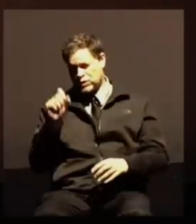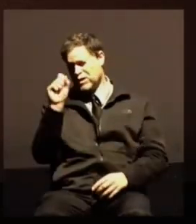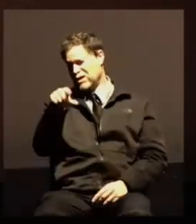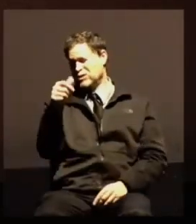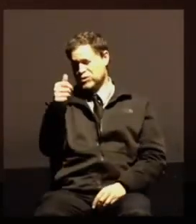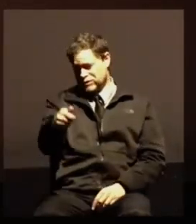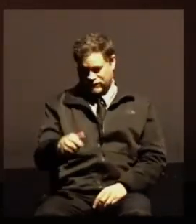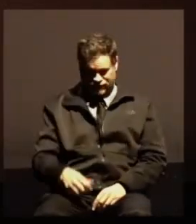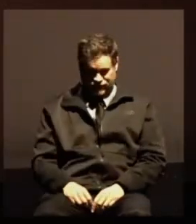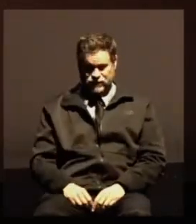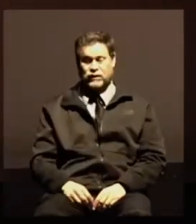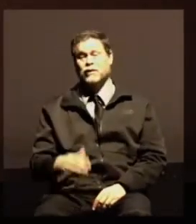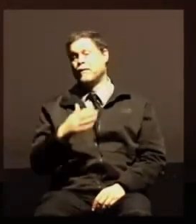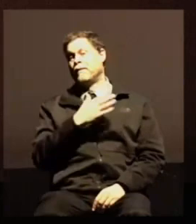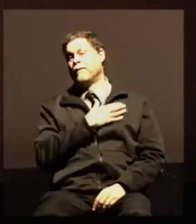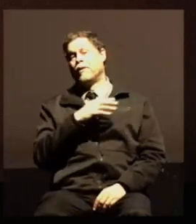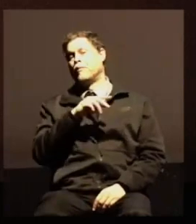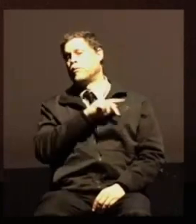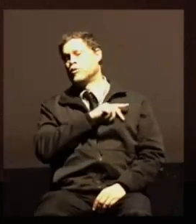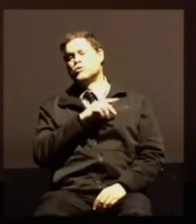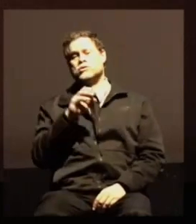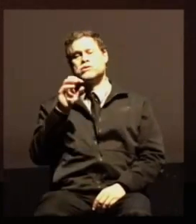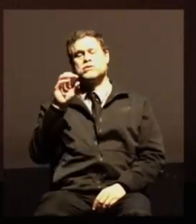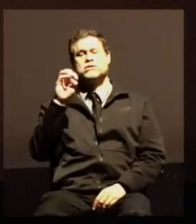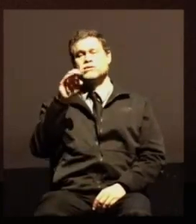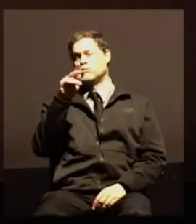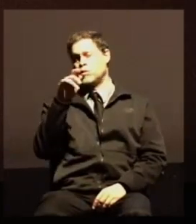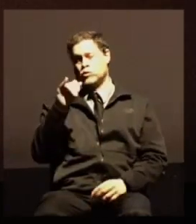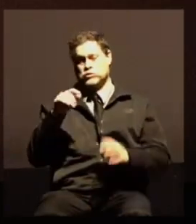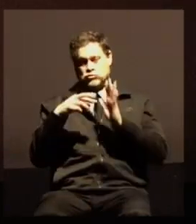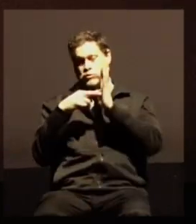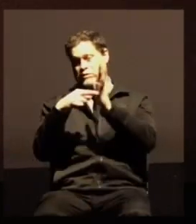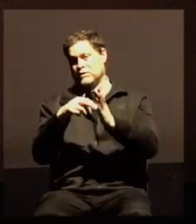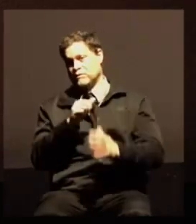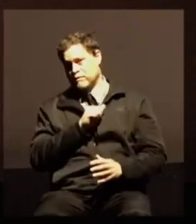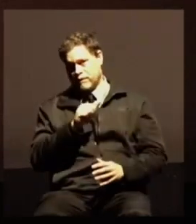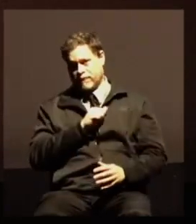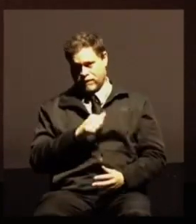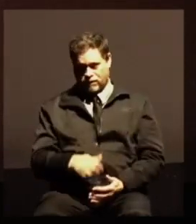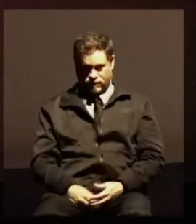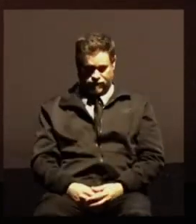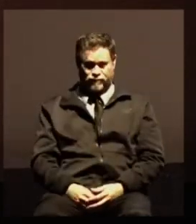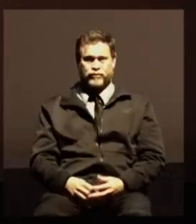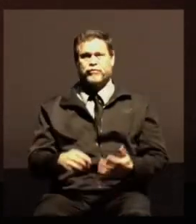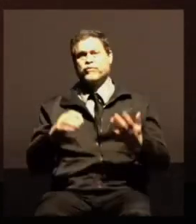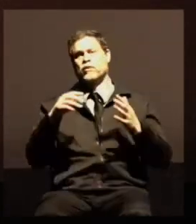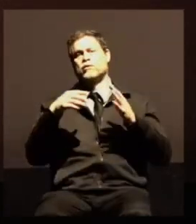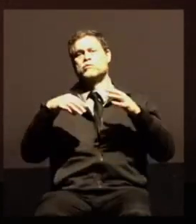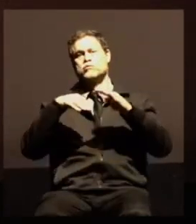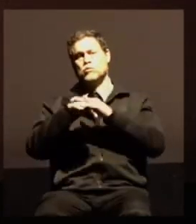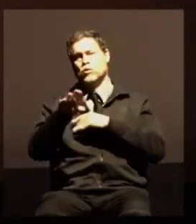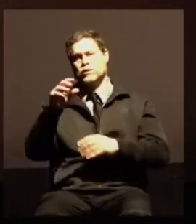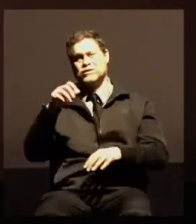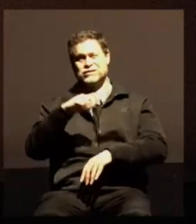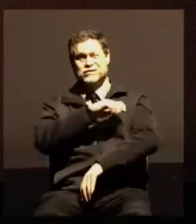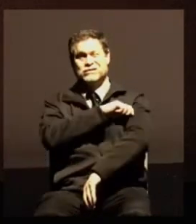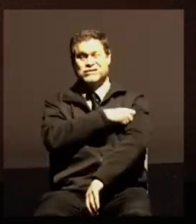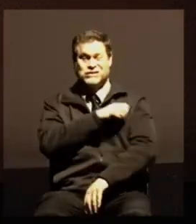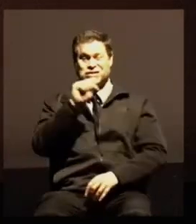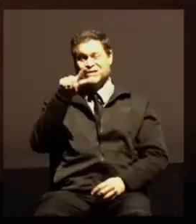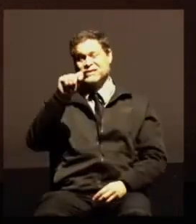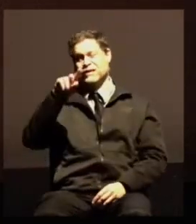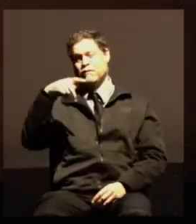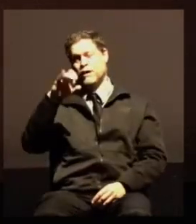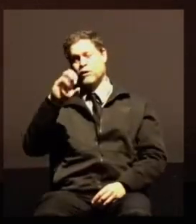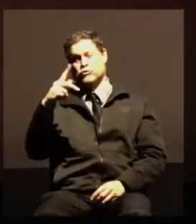that. My personal emoji to represent myself is a three-leaf clover. It's because I'm born on St. Patrick's Day. So anytime